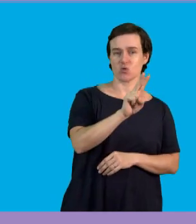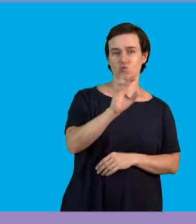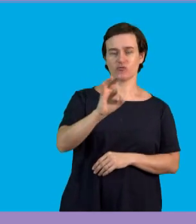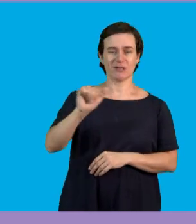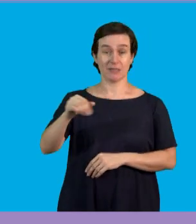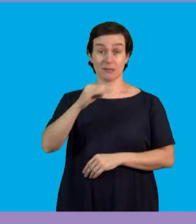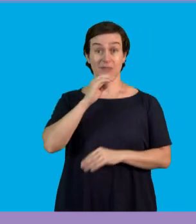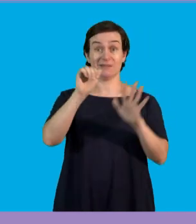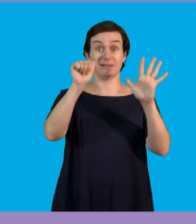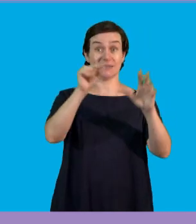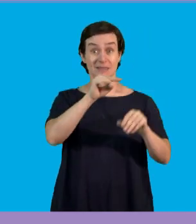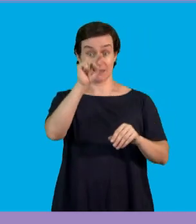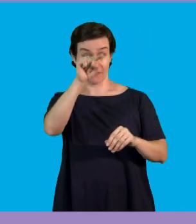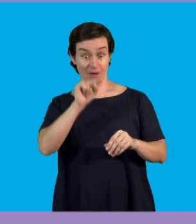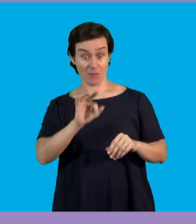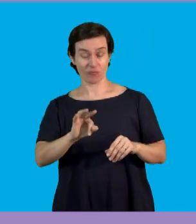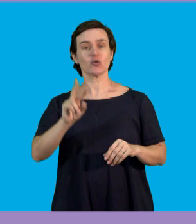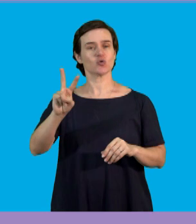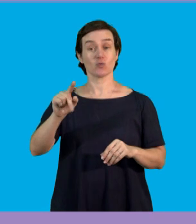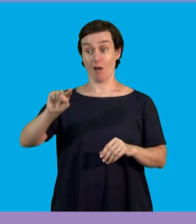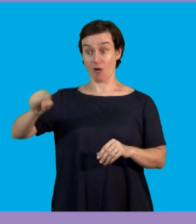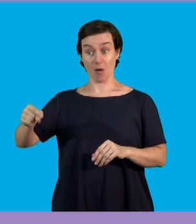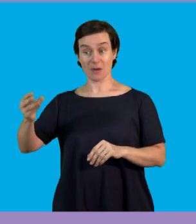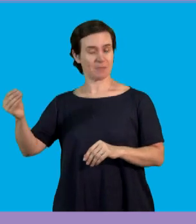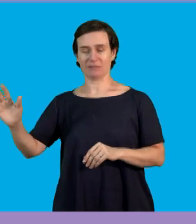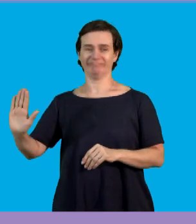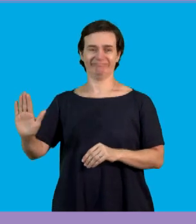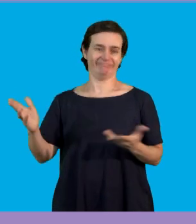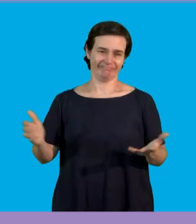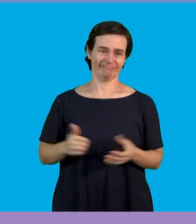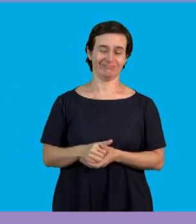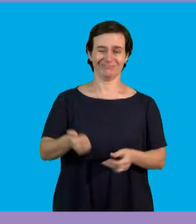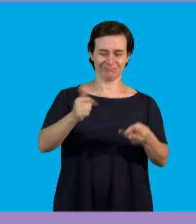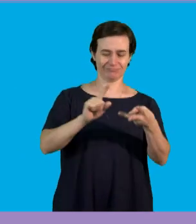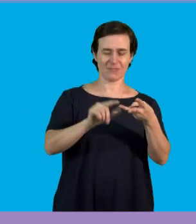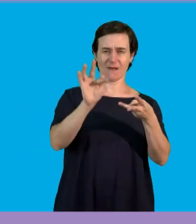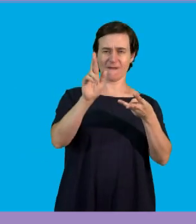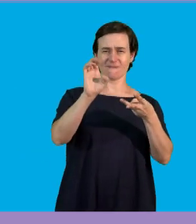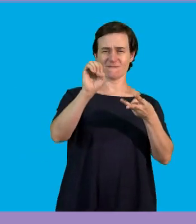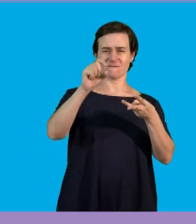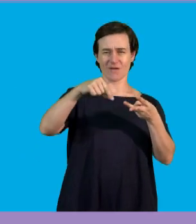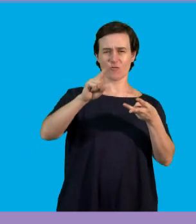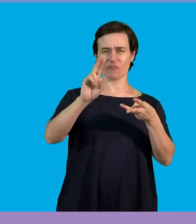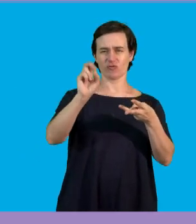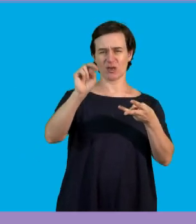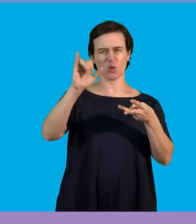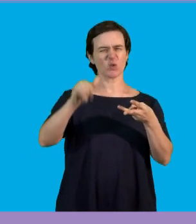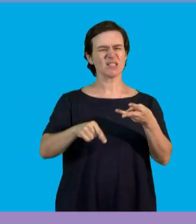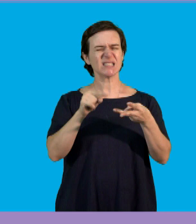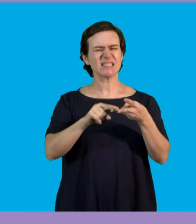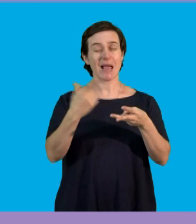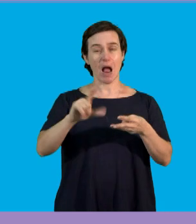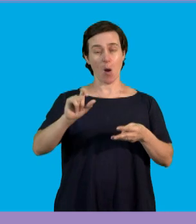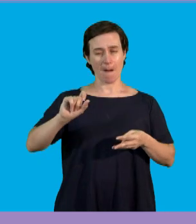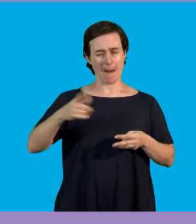and 6. Then we are going to be talking about frequency. Just remember, frequency is the number of times a